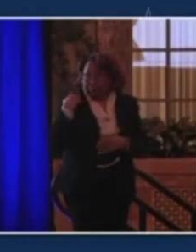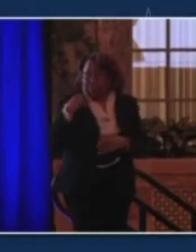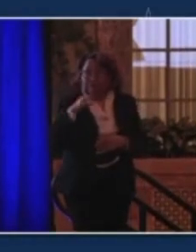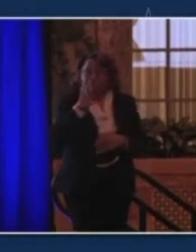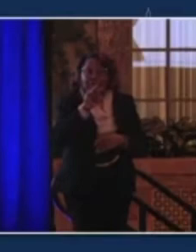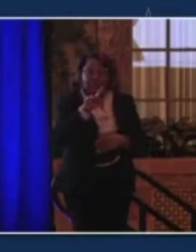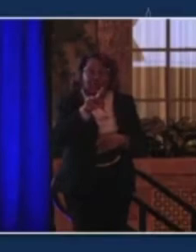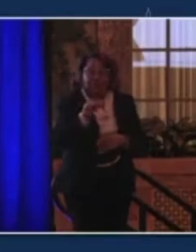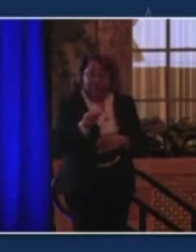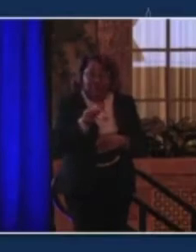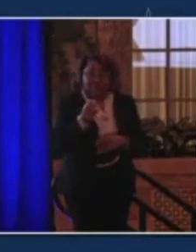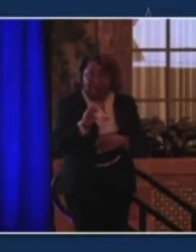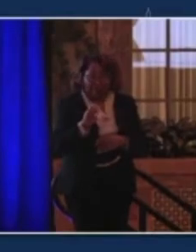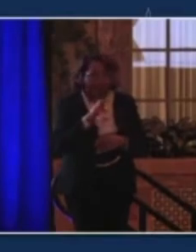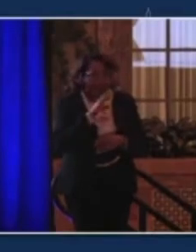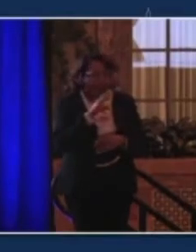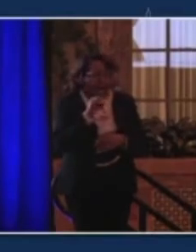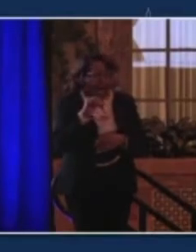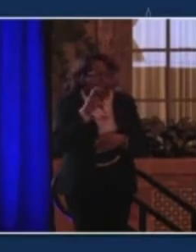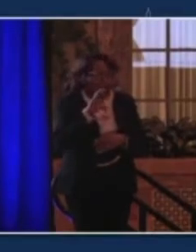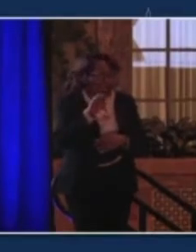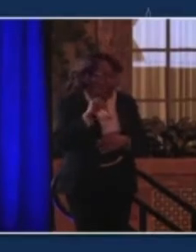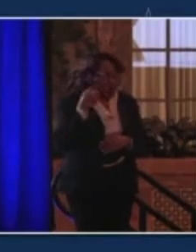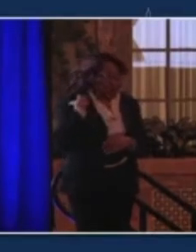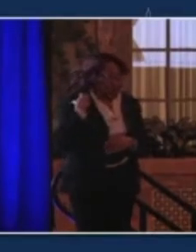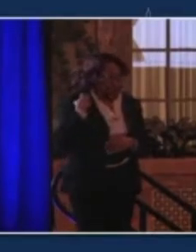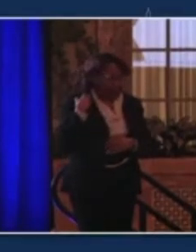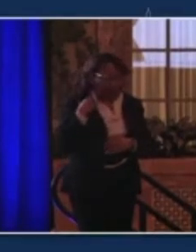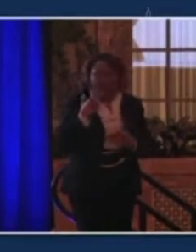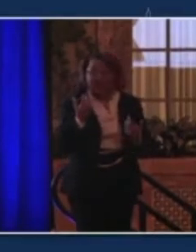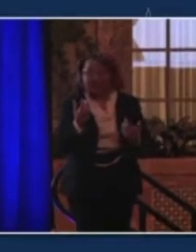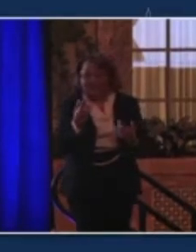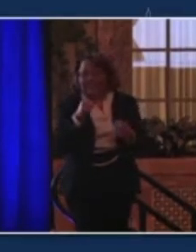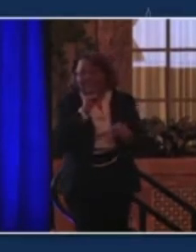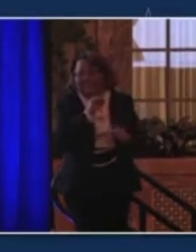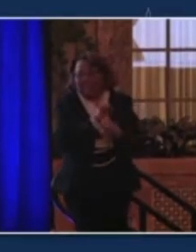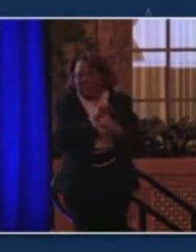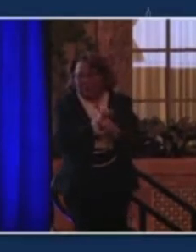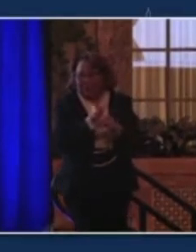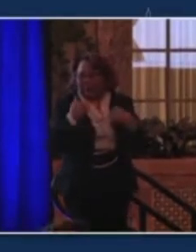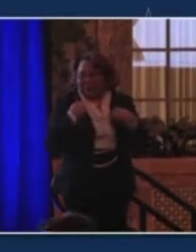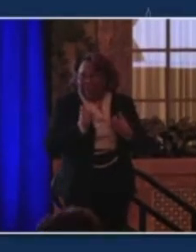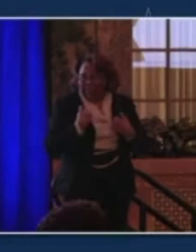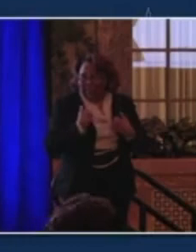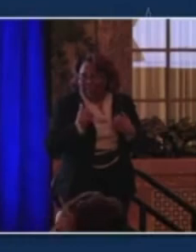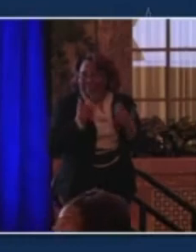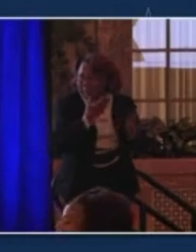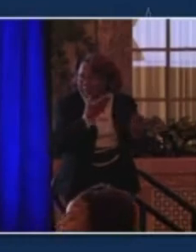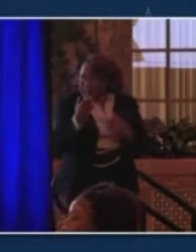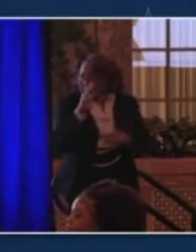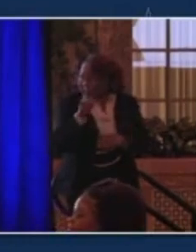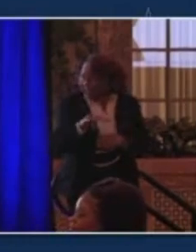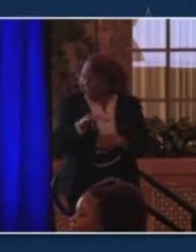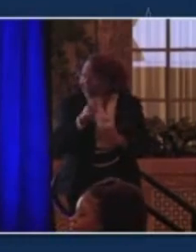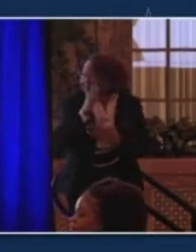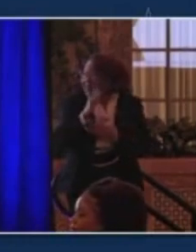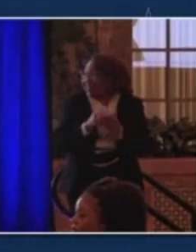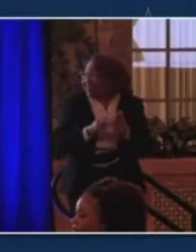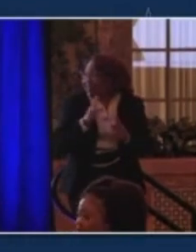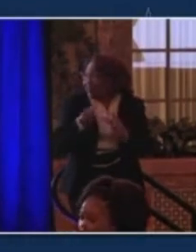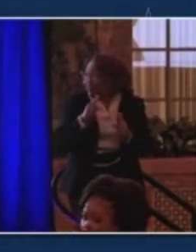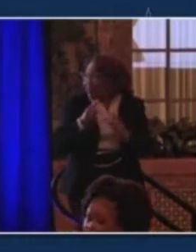and a special thank you to the team who worked tirelessly to create Here's Harold. These are some of the folks I'm talking